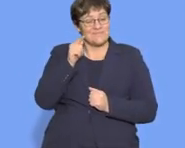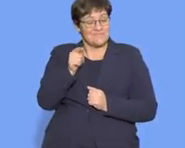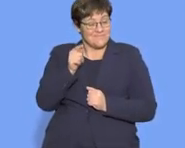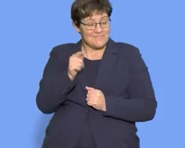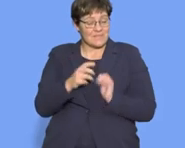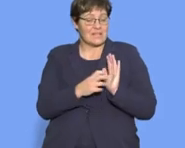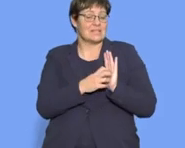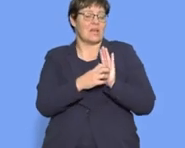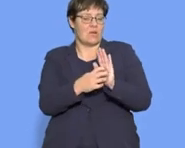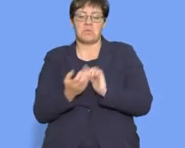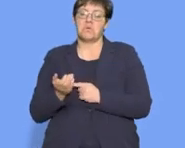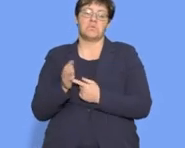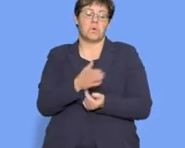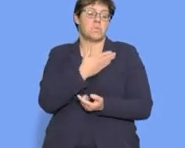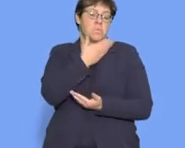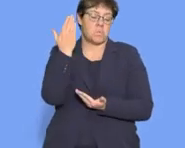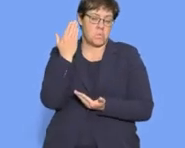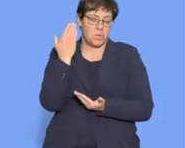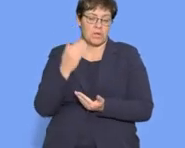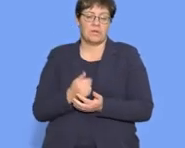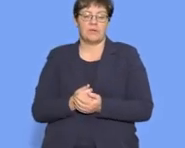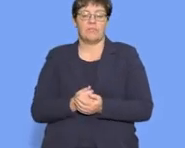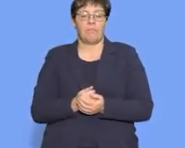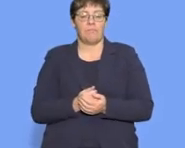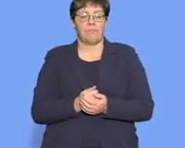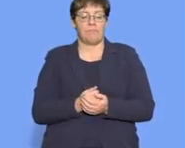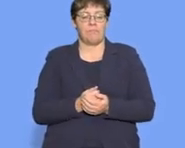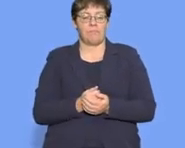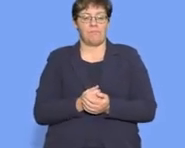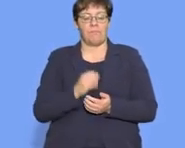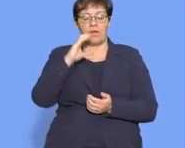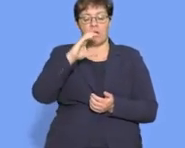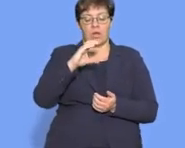doesn't show the collenchyma.